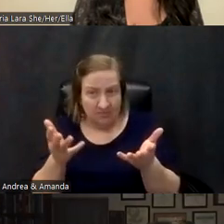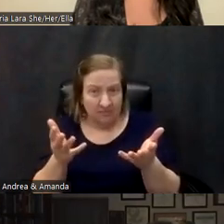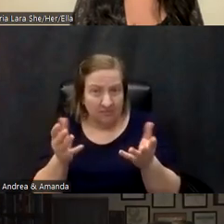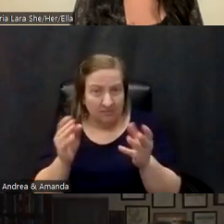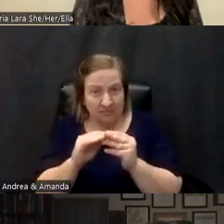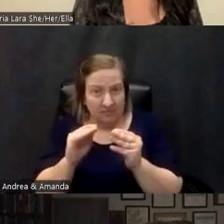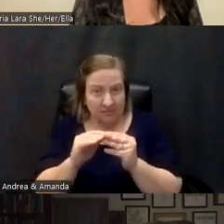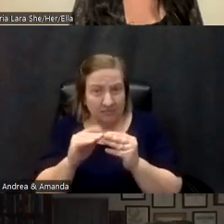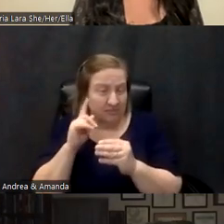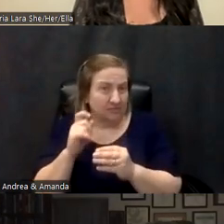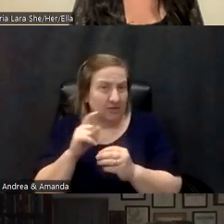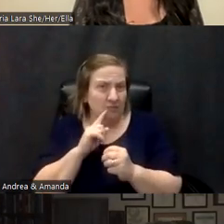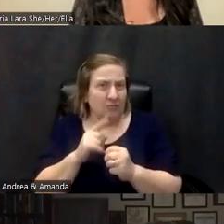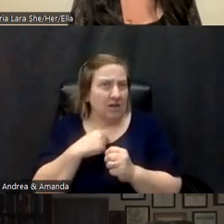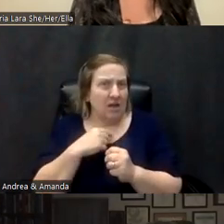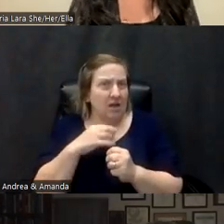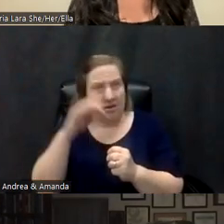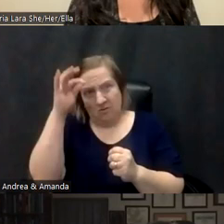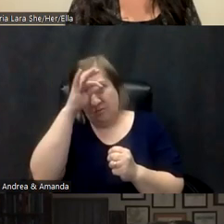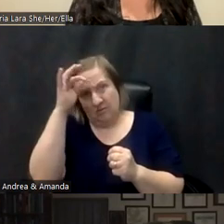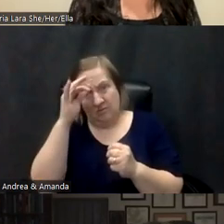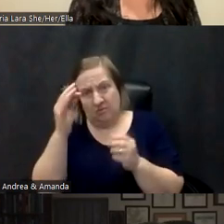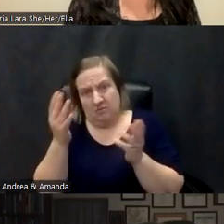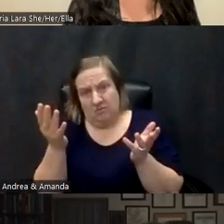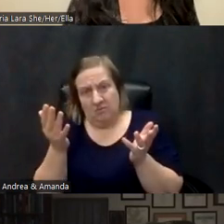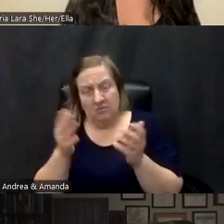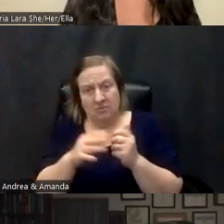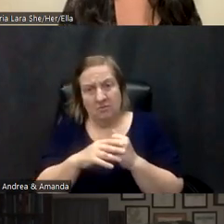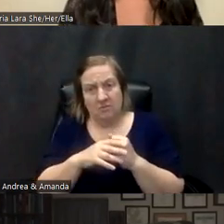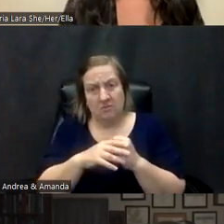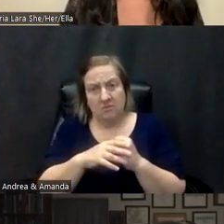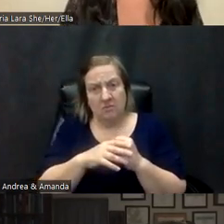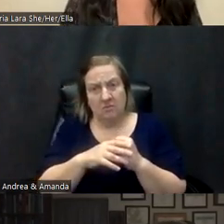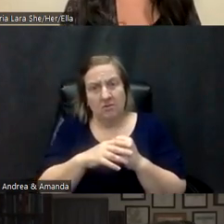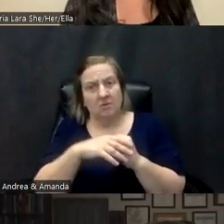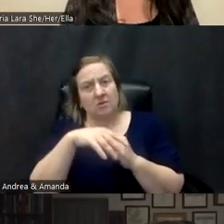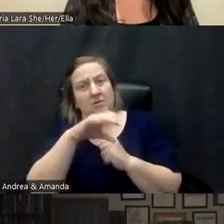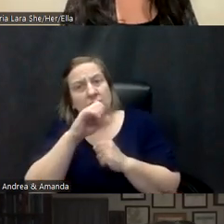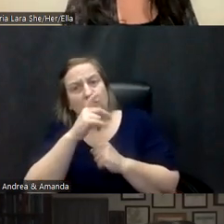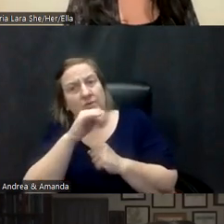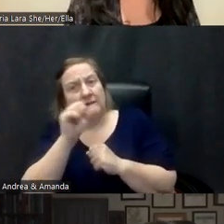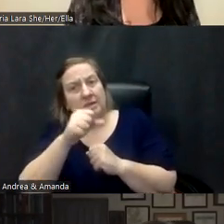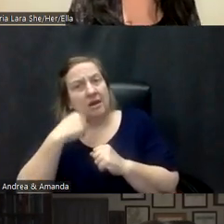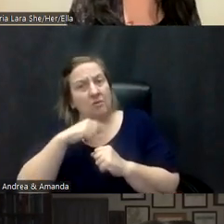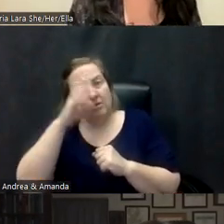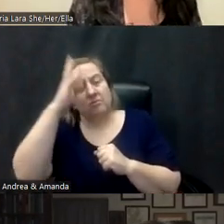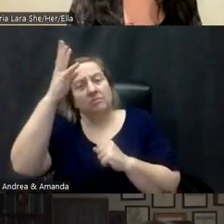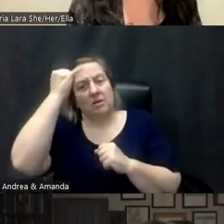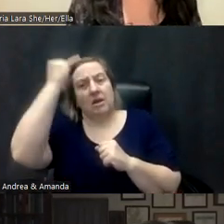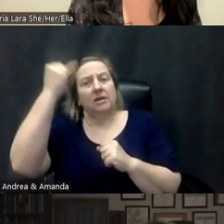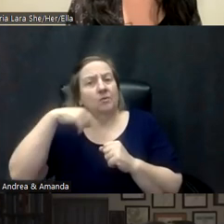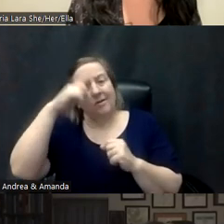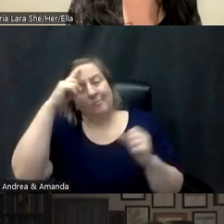more, because I don't know. Yes. The people in this field. We're coming up with ideas. We're